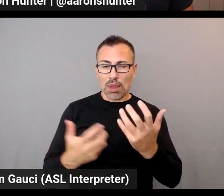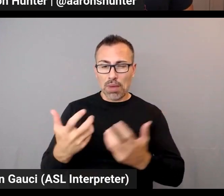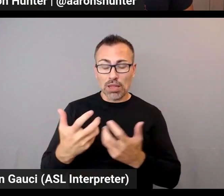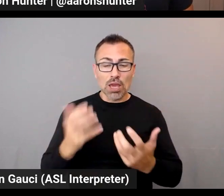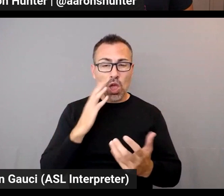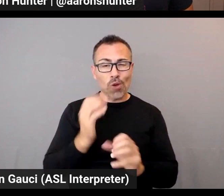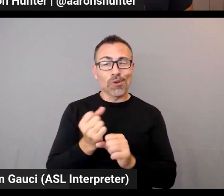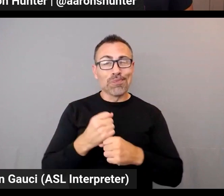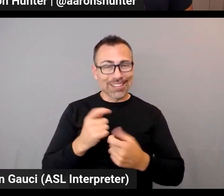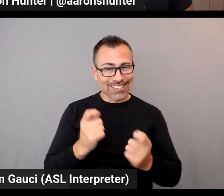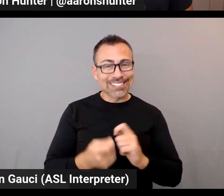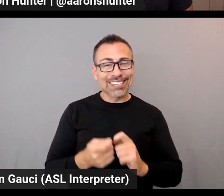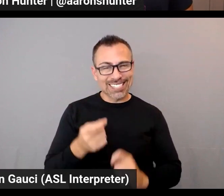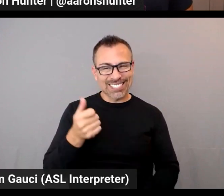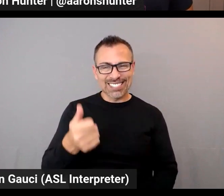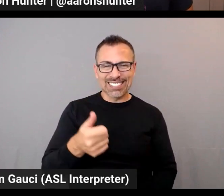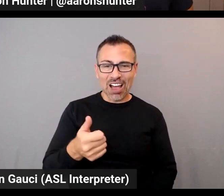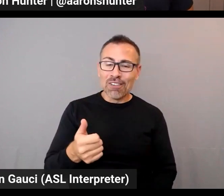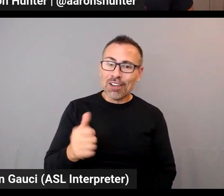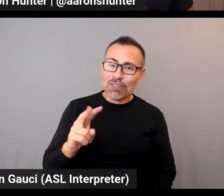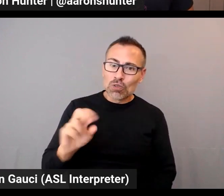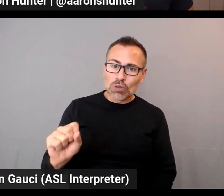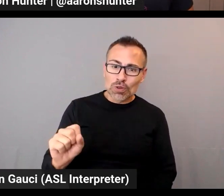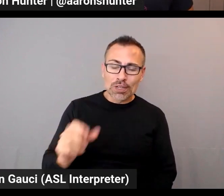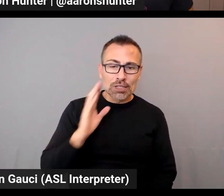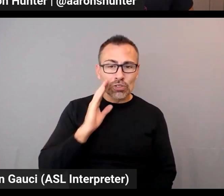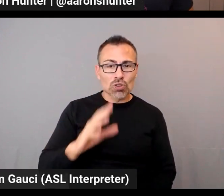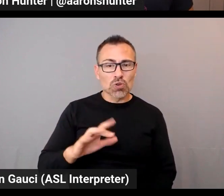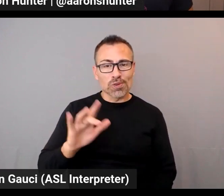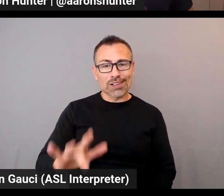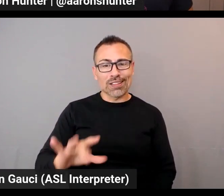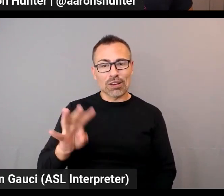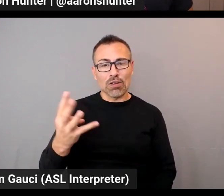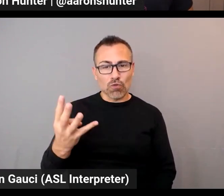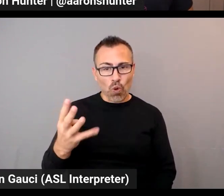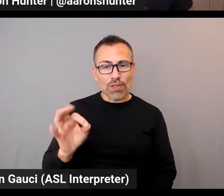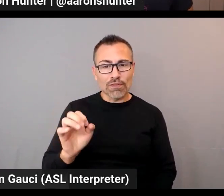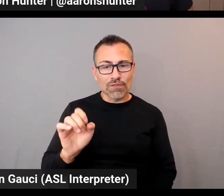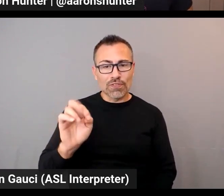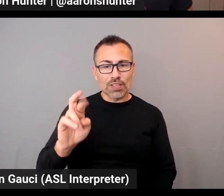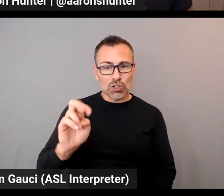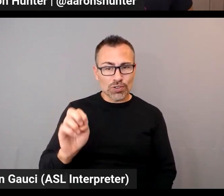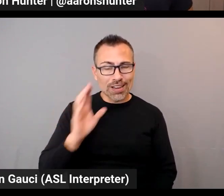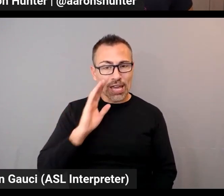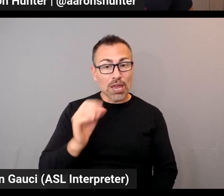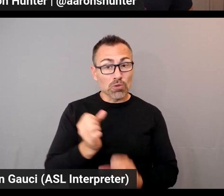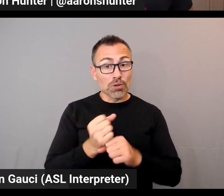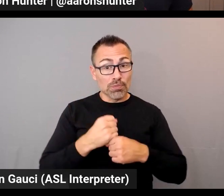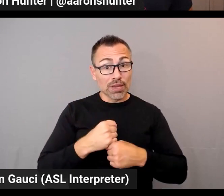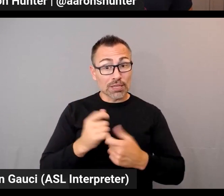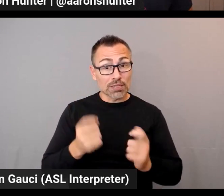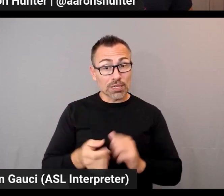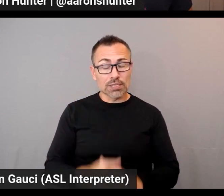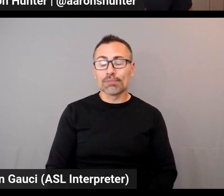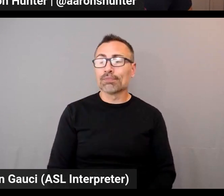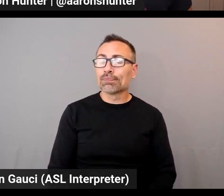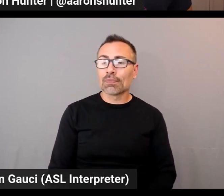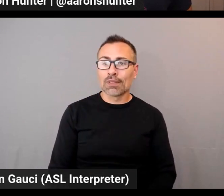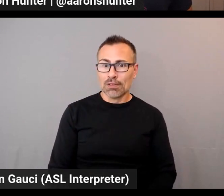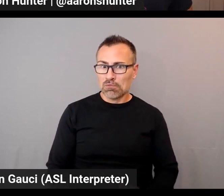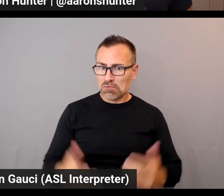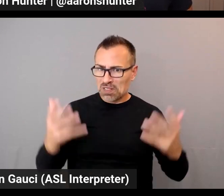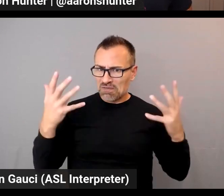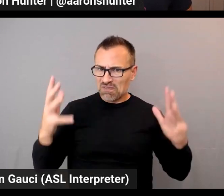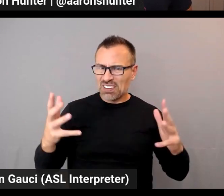in Visual Studio. So you click on sort of a port feature, and then it makes the changes. And then once you do that, you want to sort of